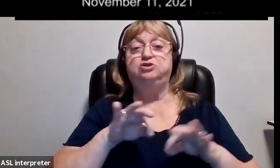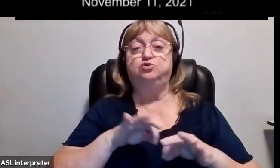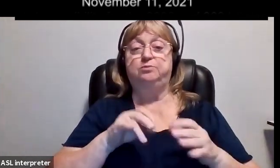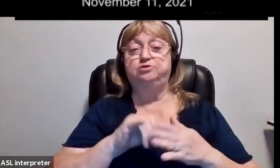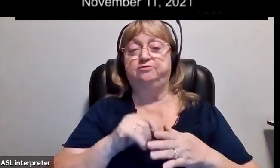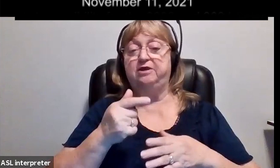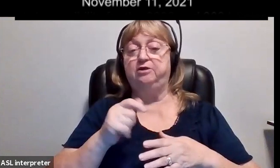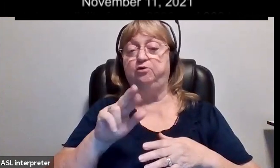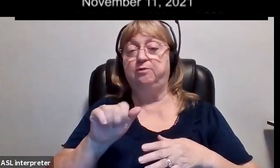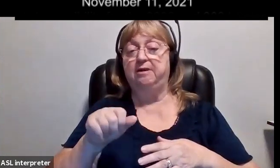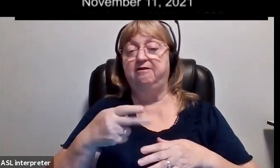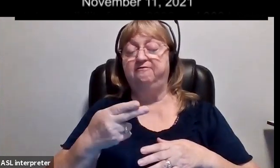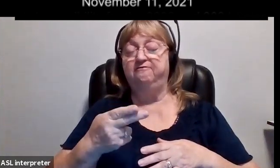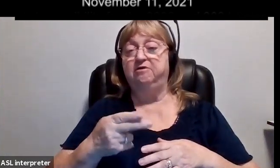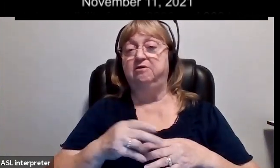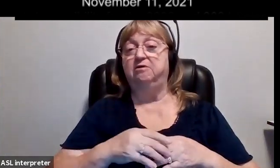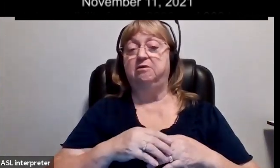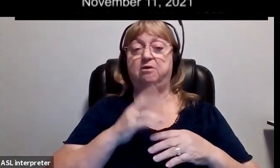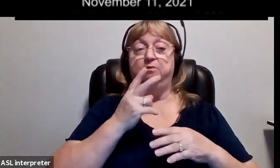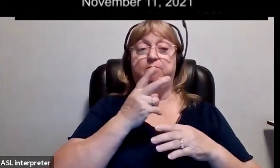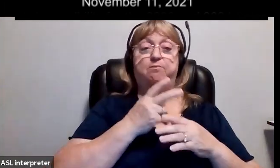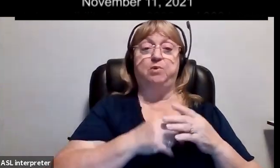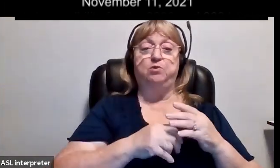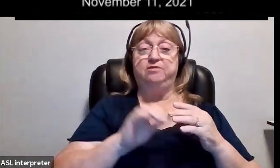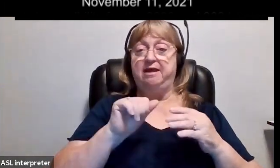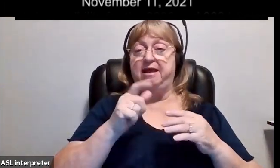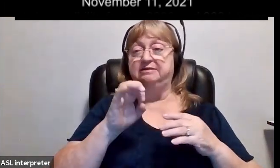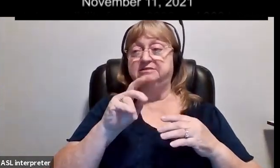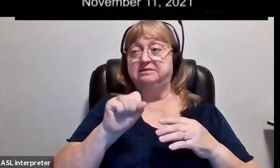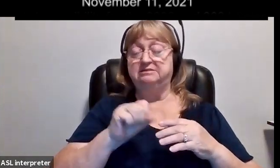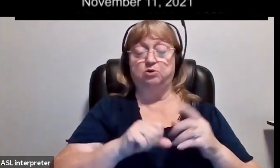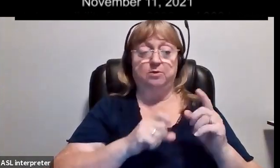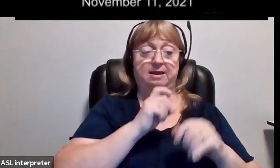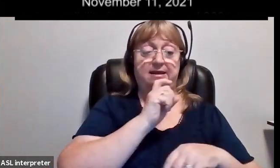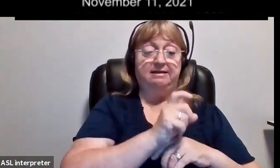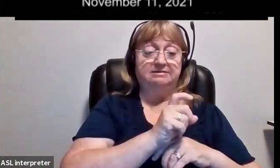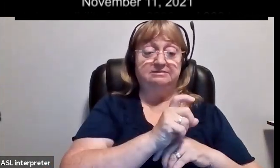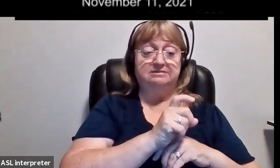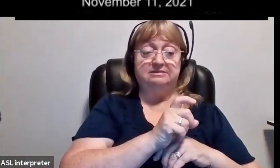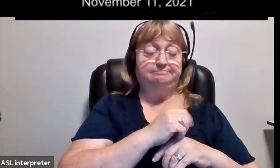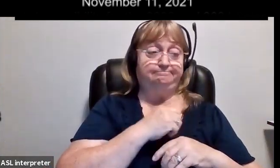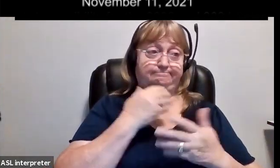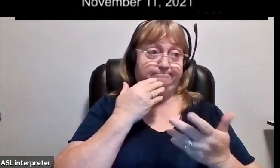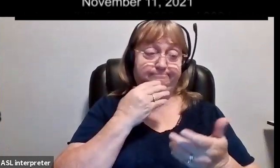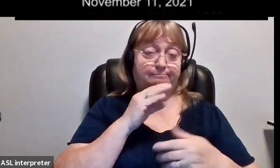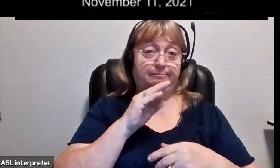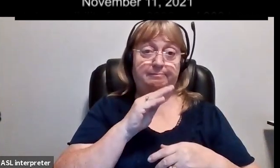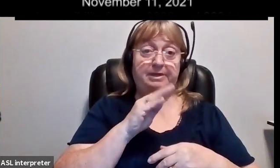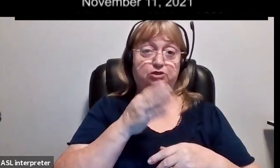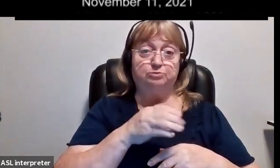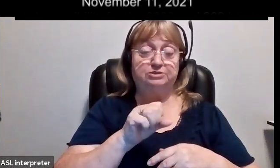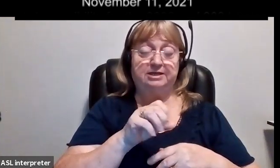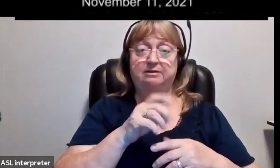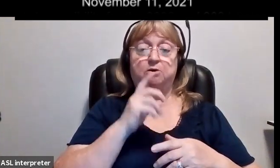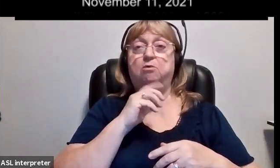graph, both axes. So X is, I don't know, meters per second, or X